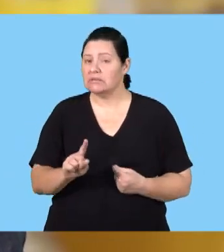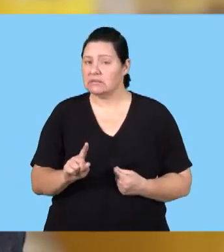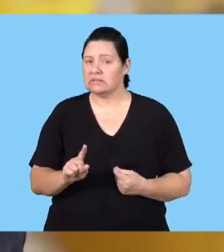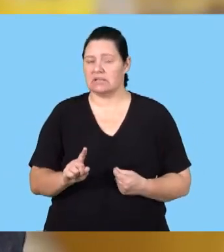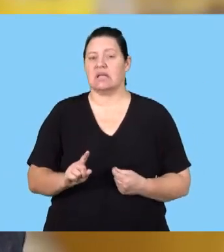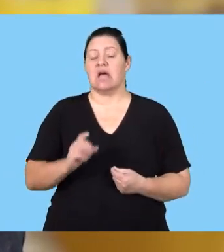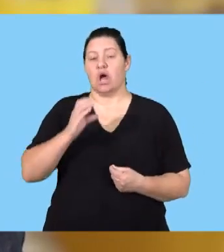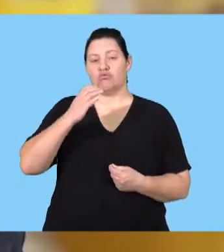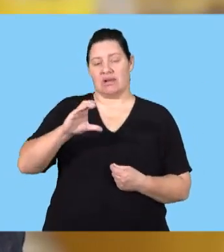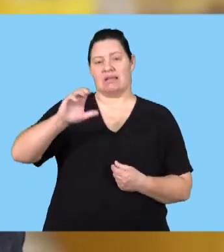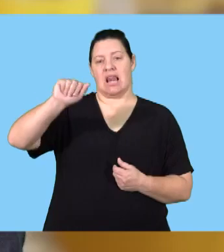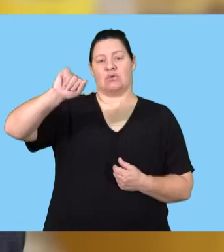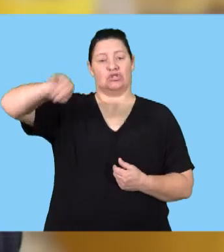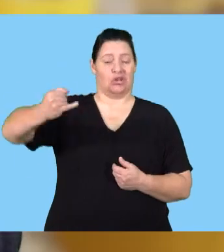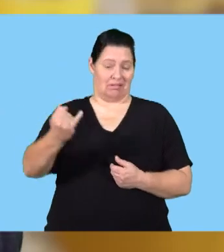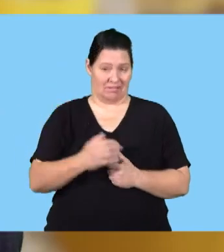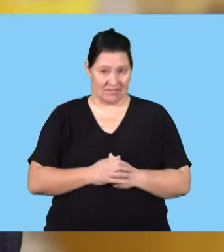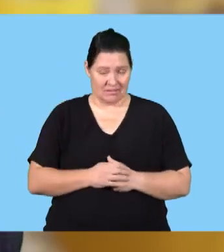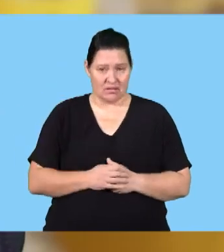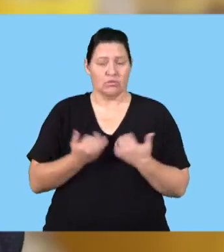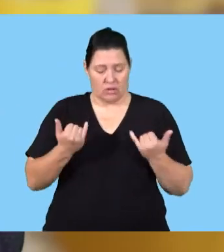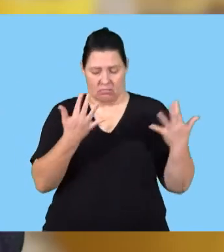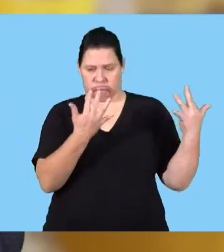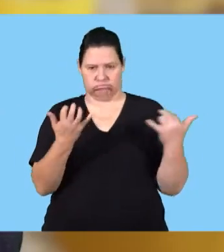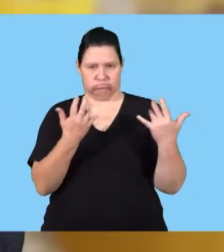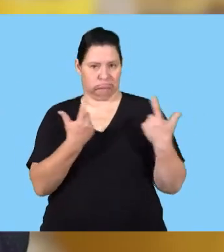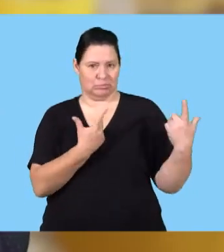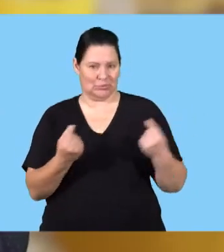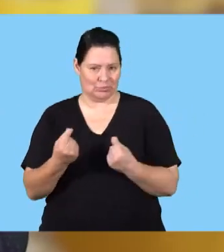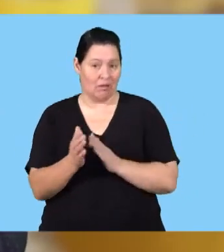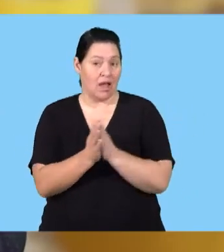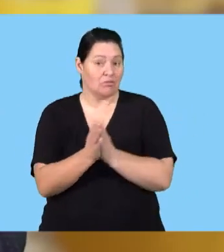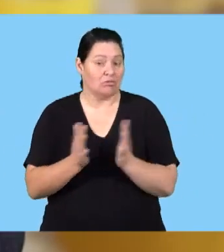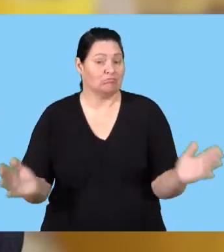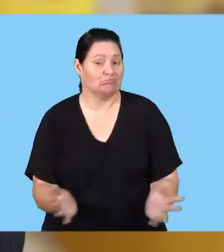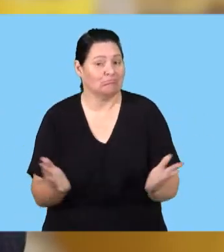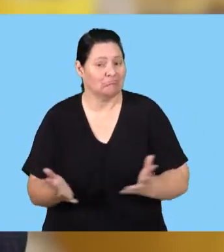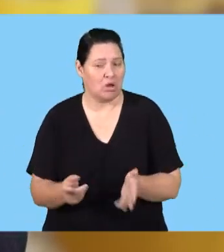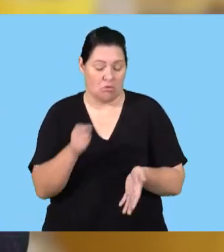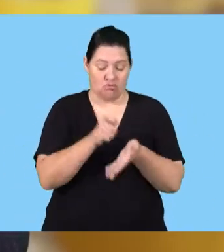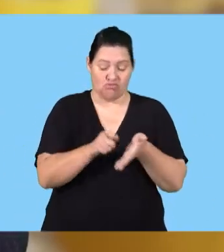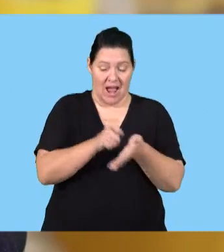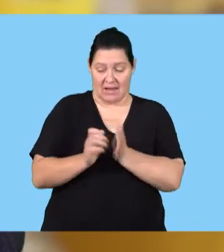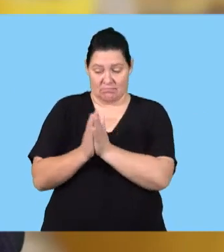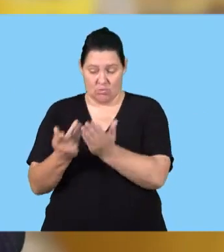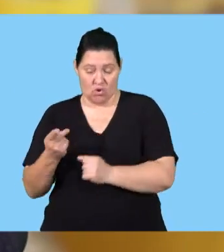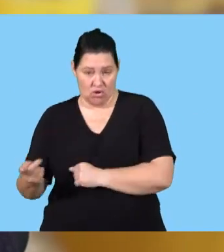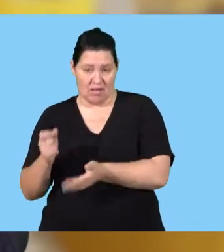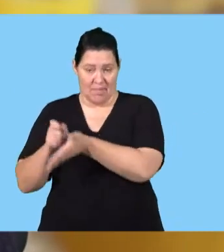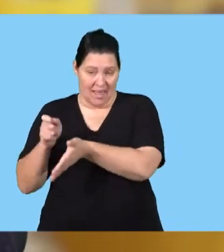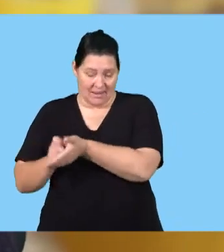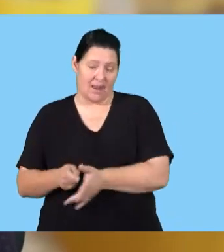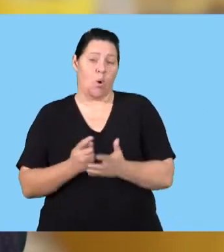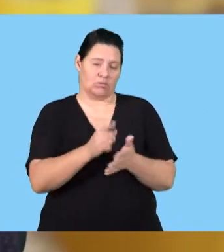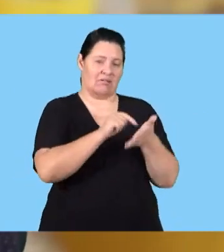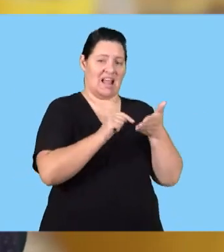Creditors Allowances Journal. Today, we're going to do some calculations. So I want to encourage you, you better have somewhere to write, have a calculator, and